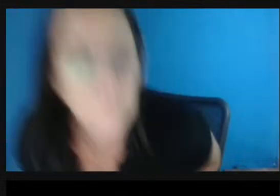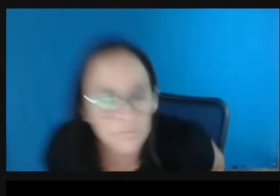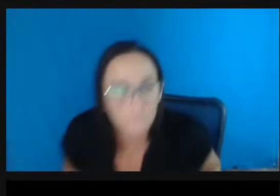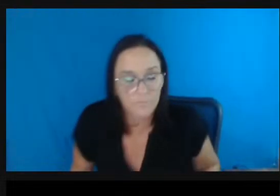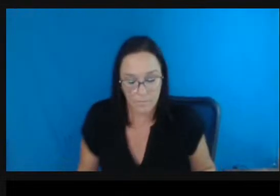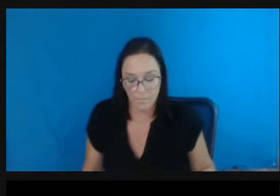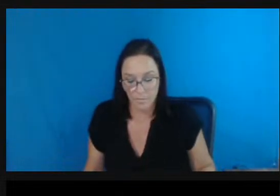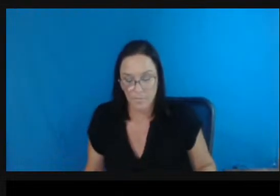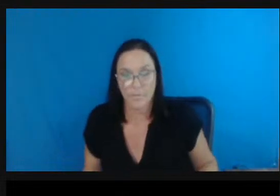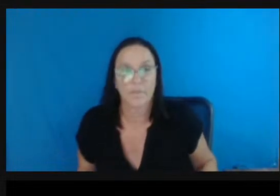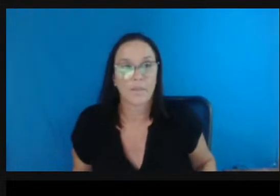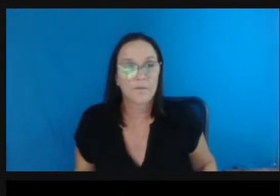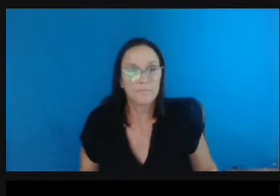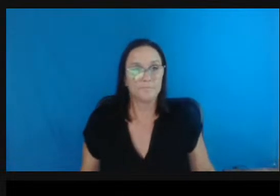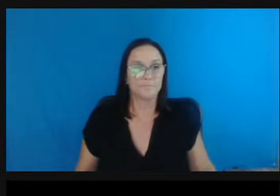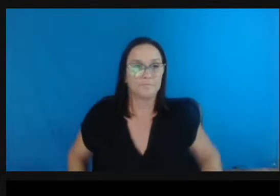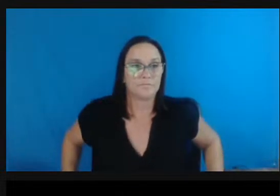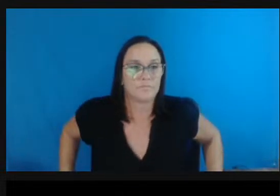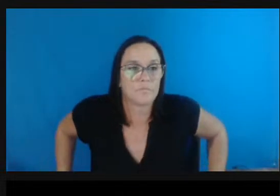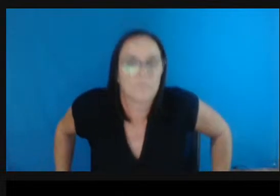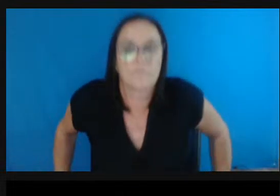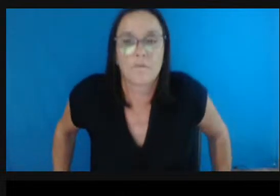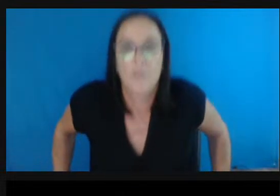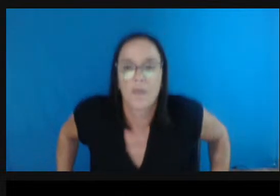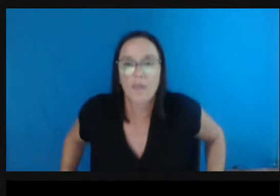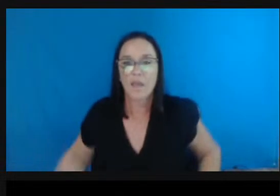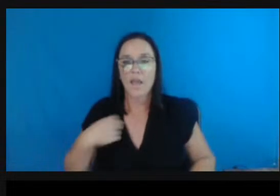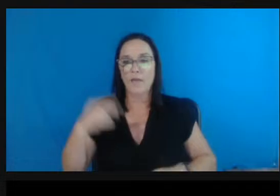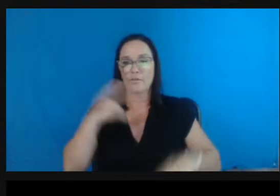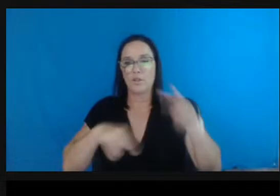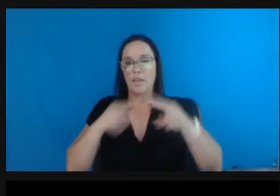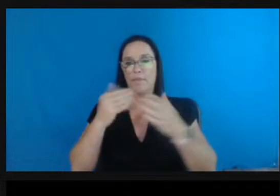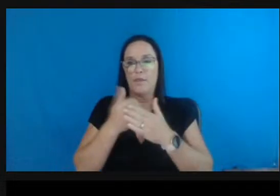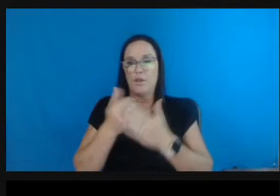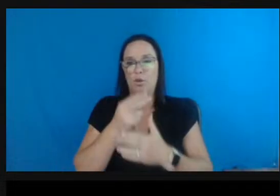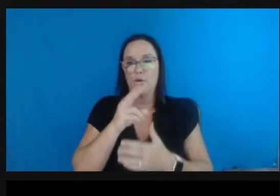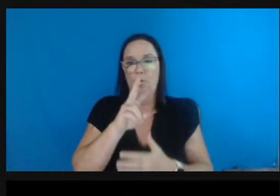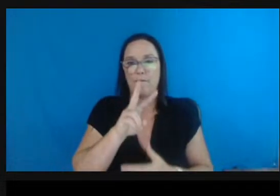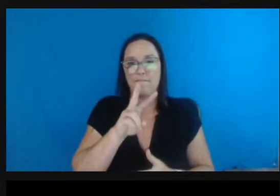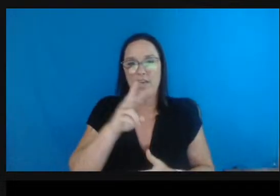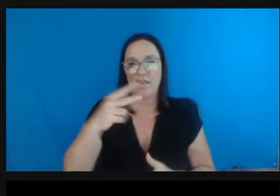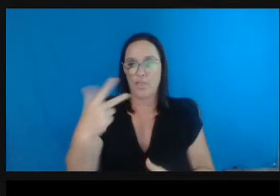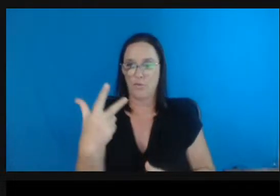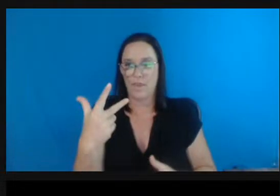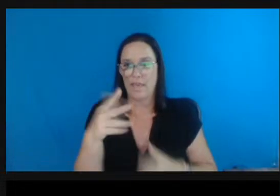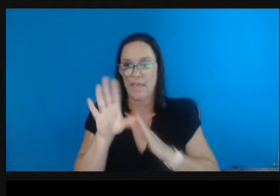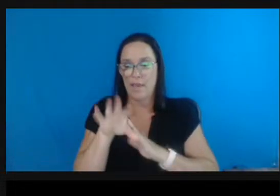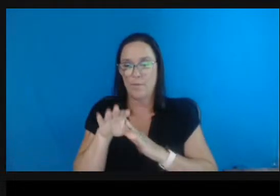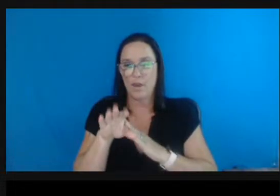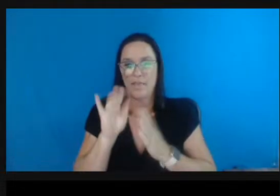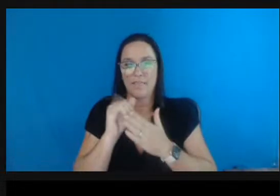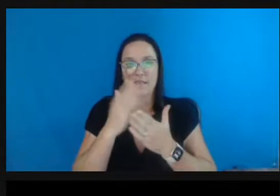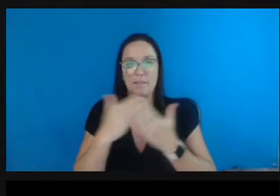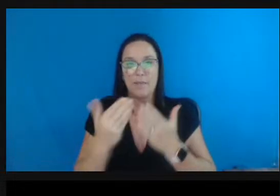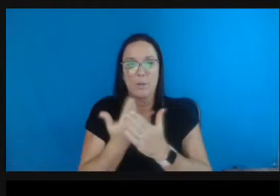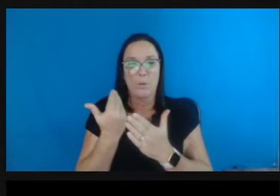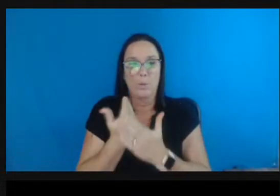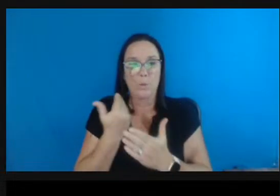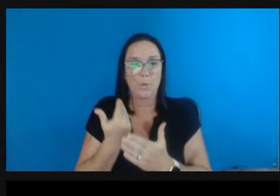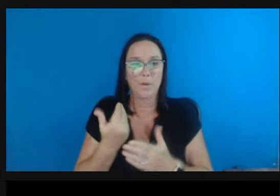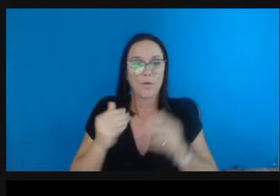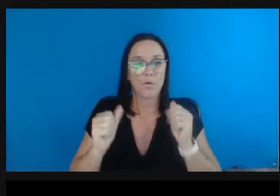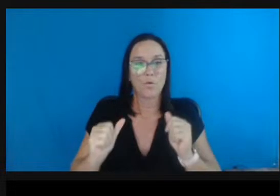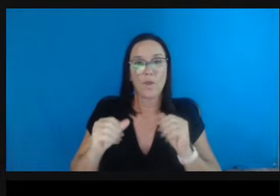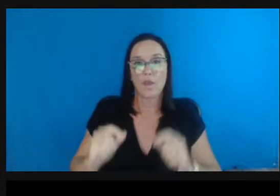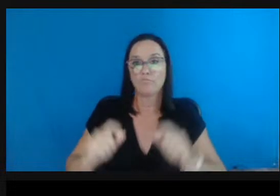So yeah, I was just looking at the new V3 cam, which is something that's out. So well, yeah, you got a link that we can